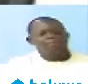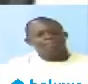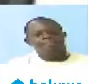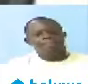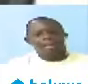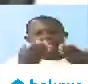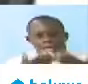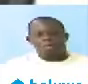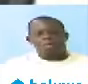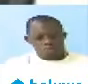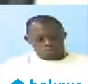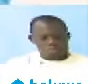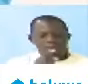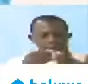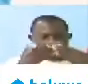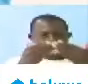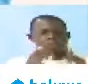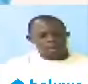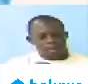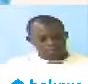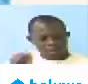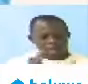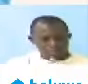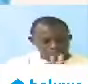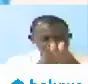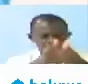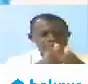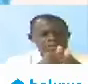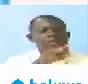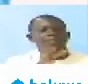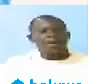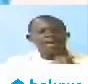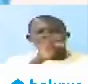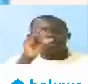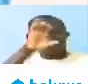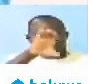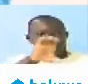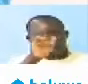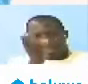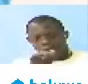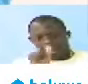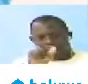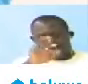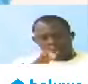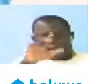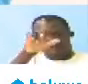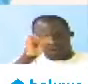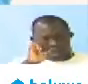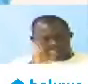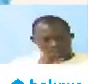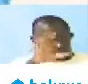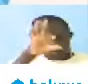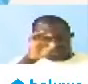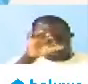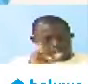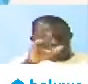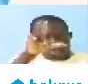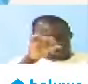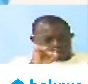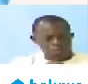night on you. And then we were informed to accompany him. When you go, Nyantan Sambana. He said yes, he should take us